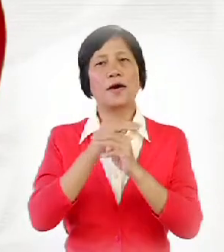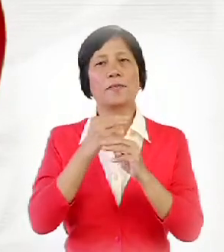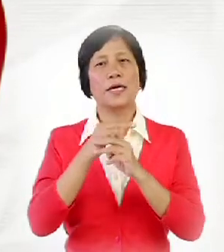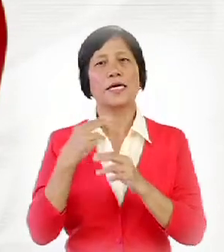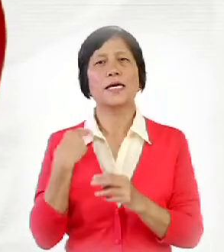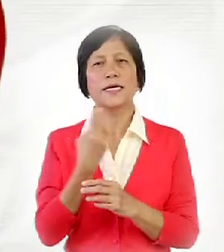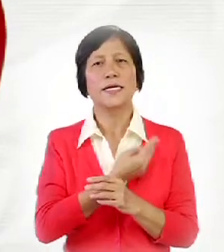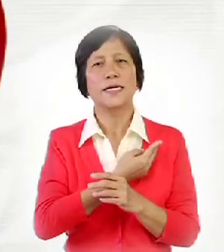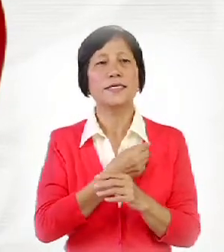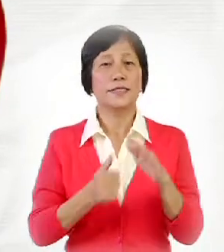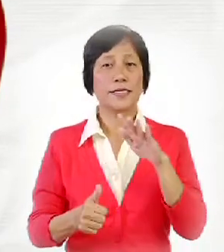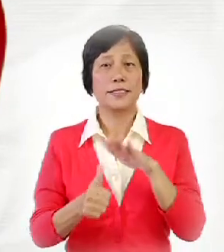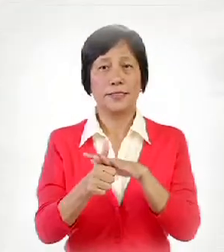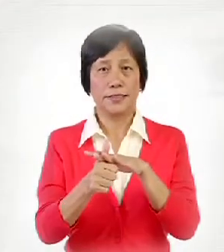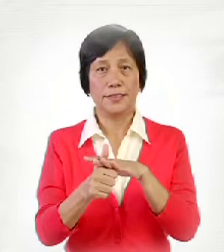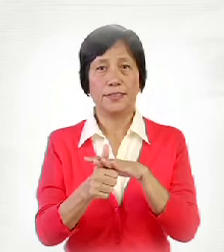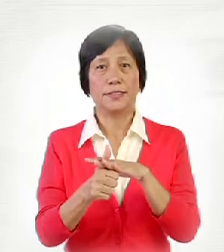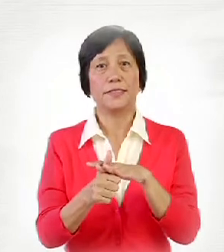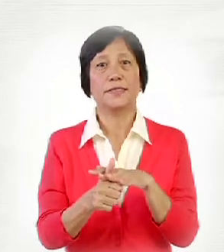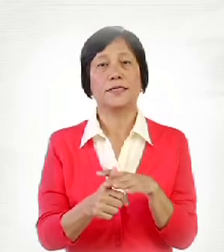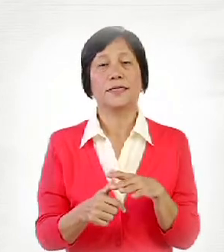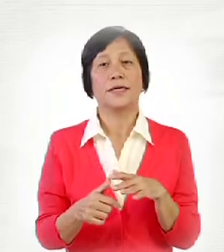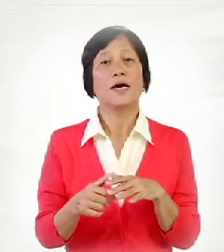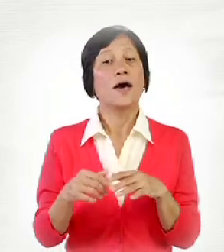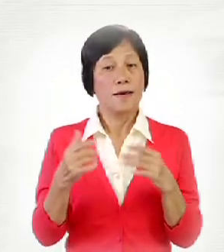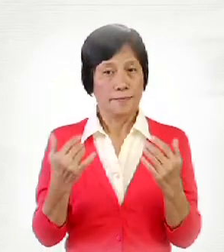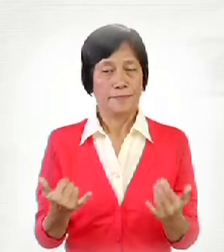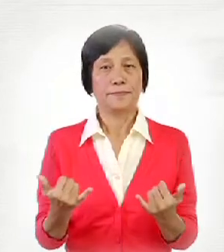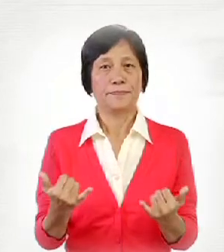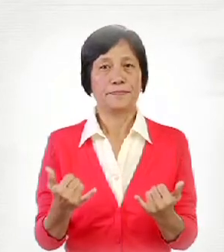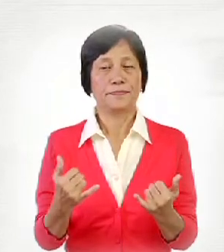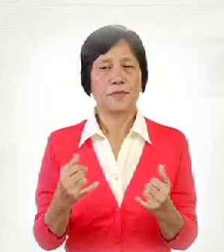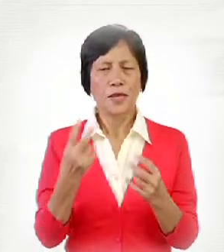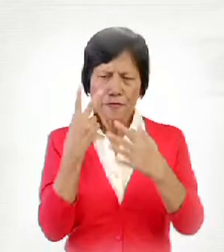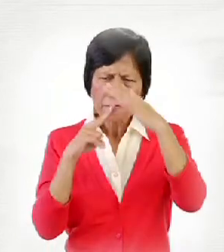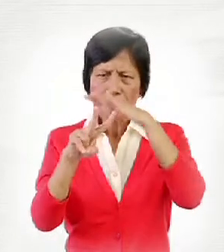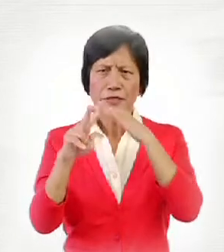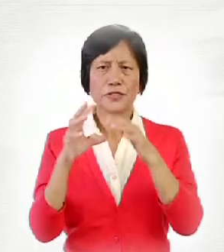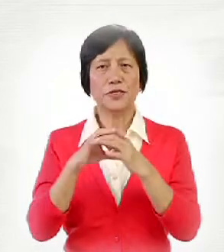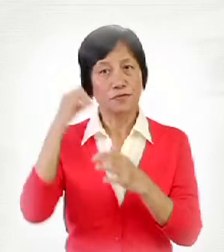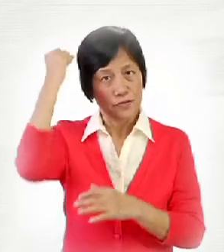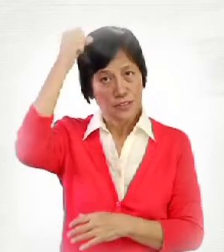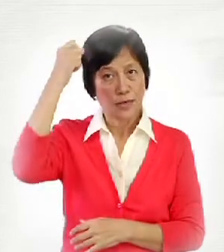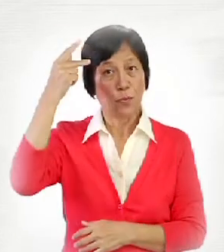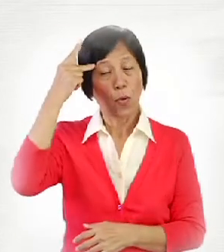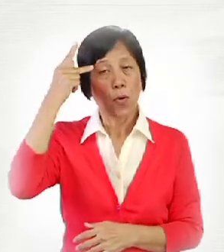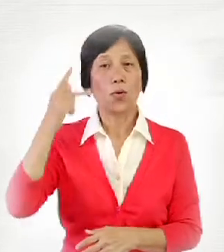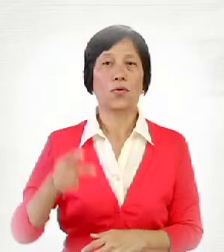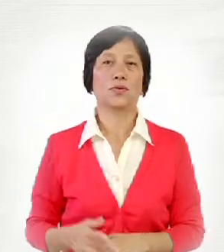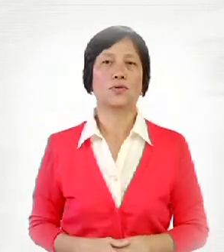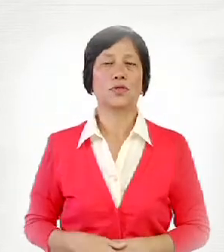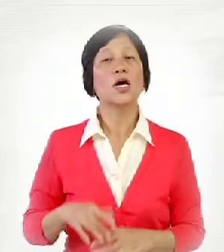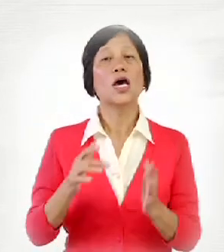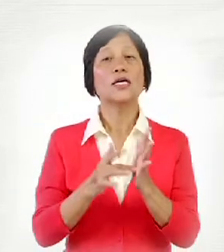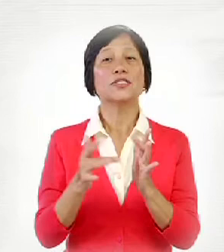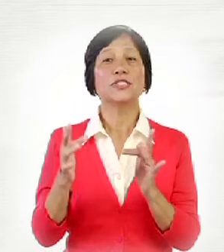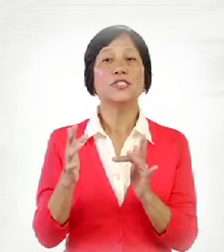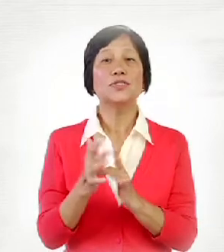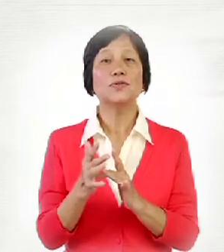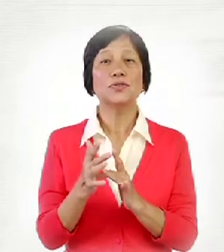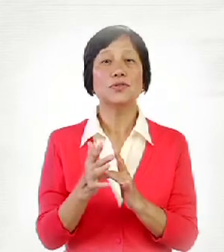us exist. Now, in the vision of St. Paul,